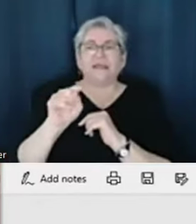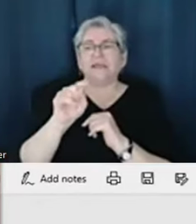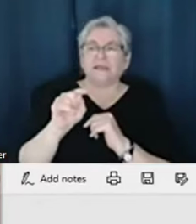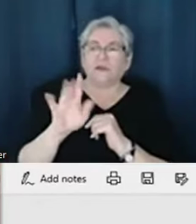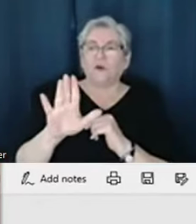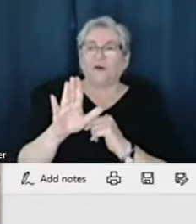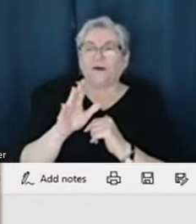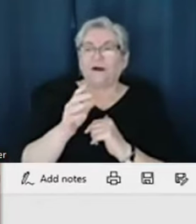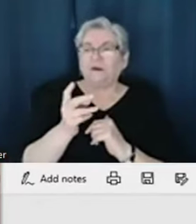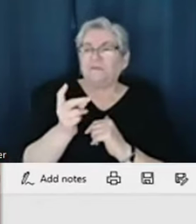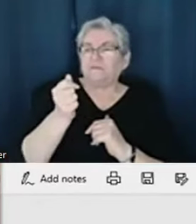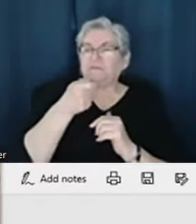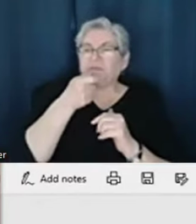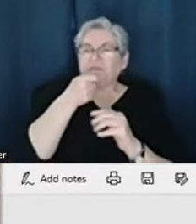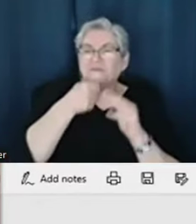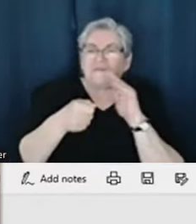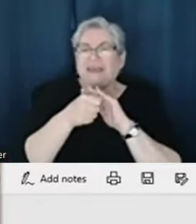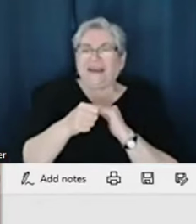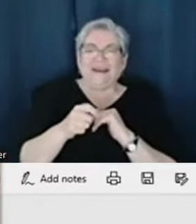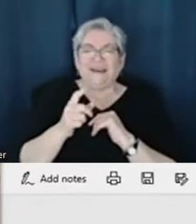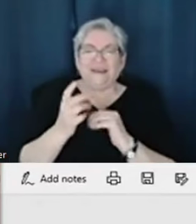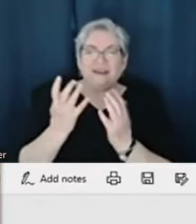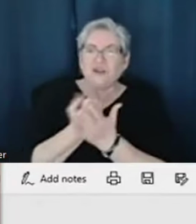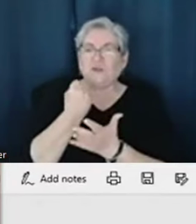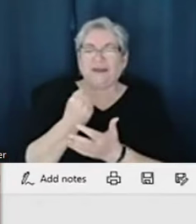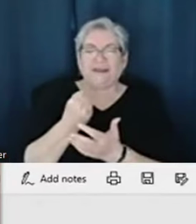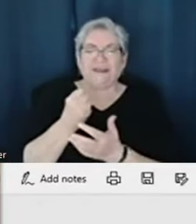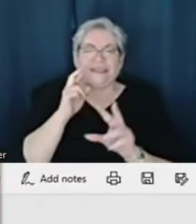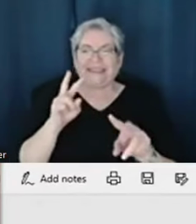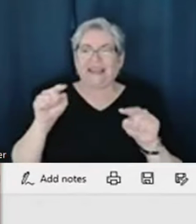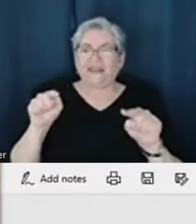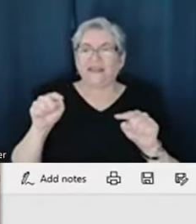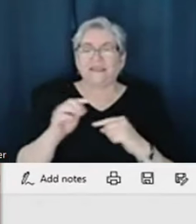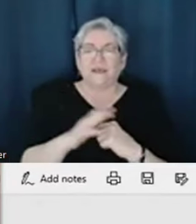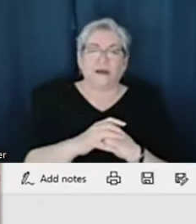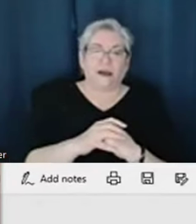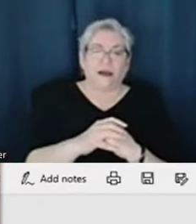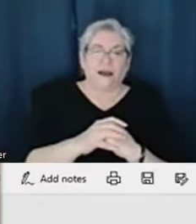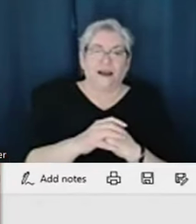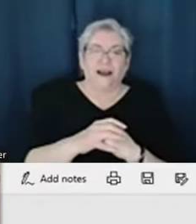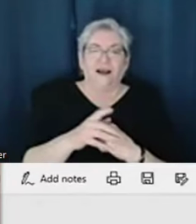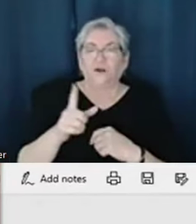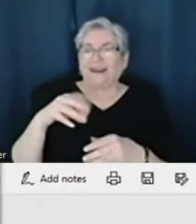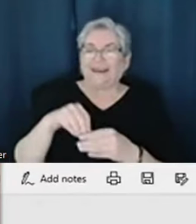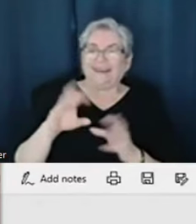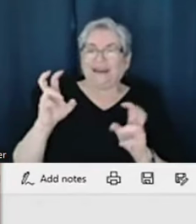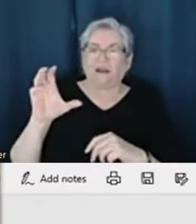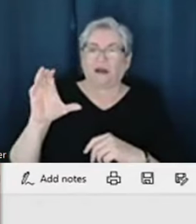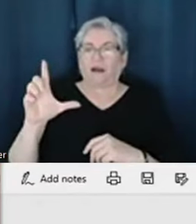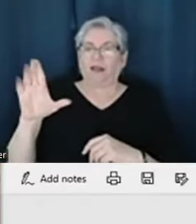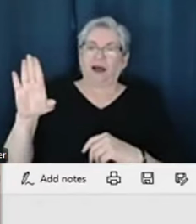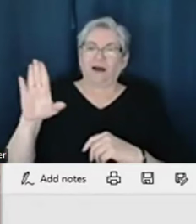getting the first reveal of this. So you're in the club, but this will be going out